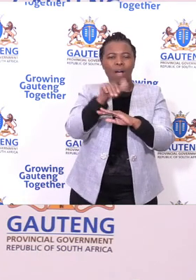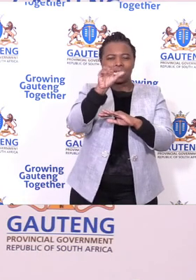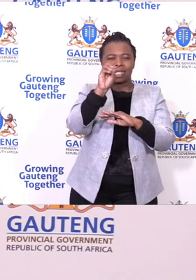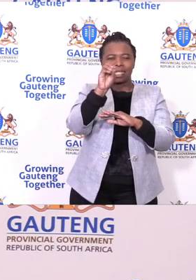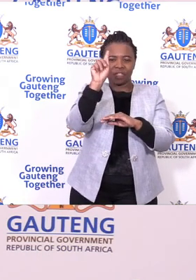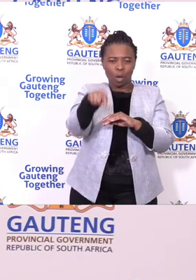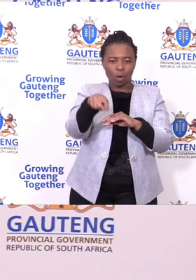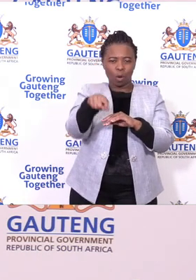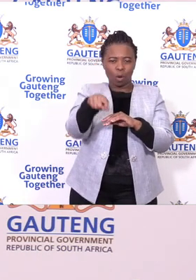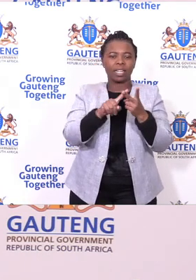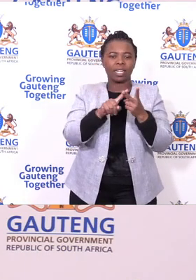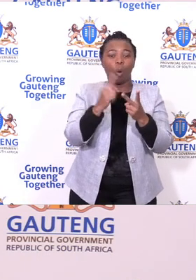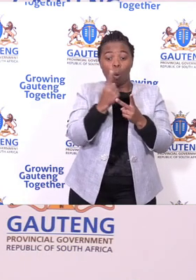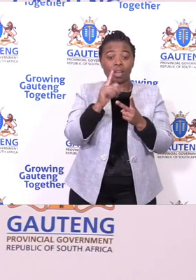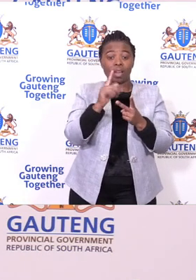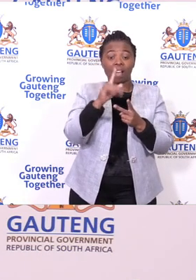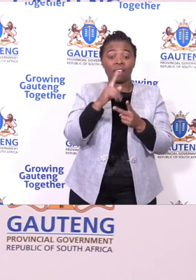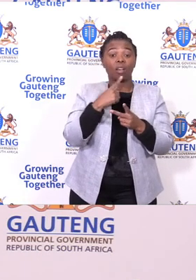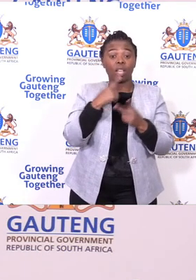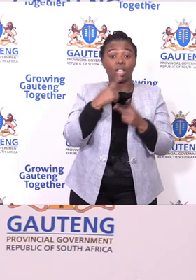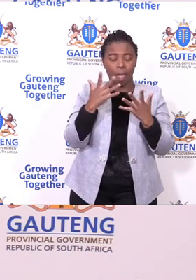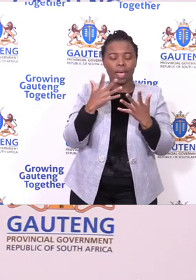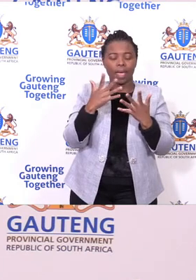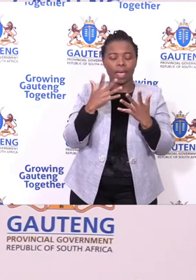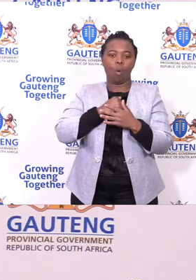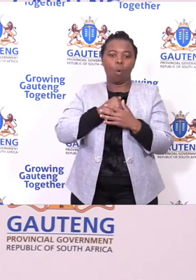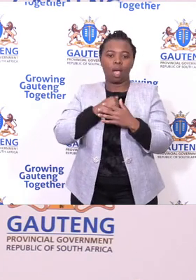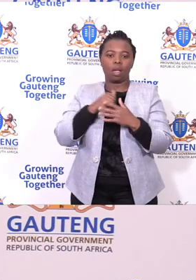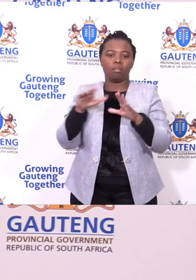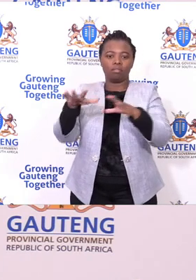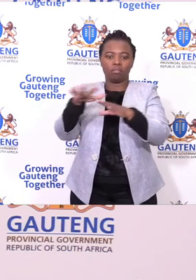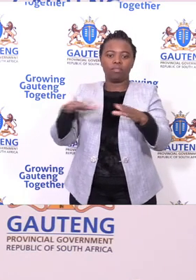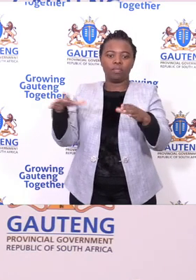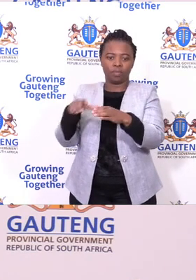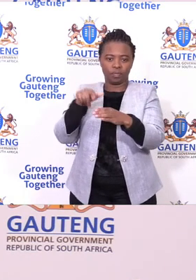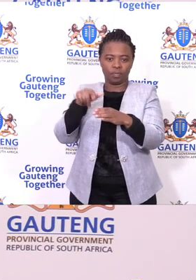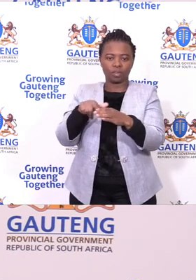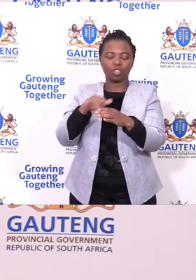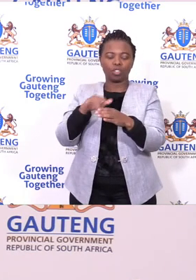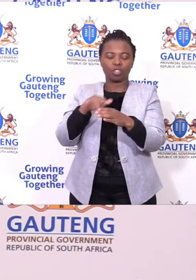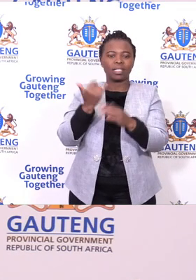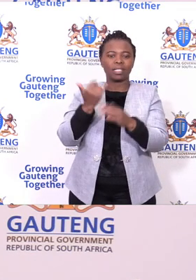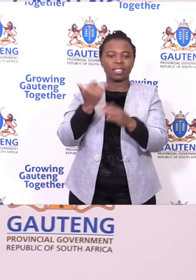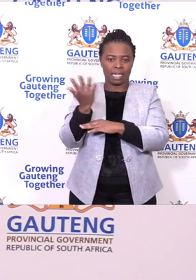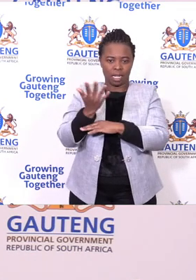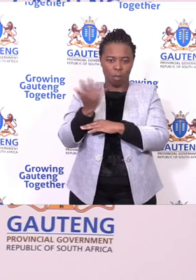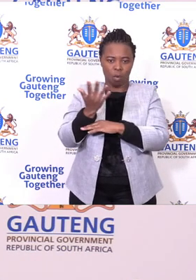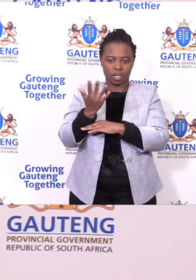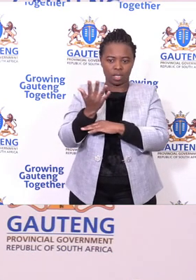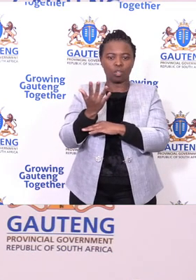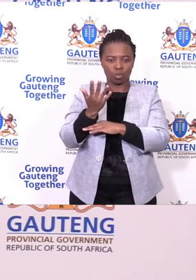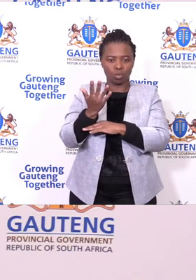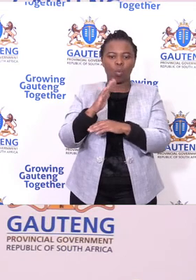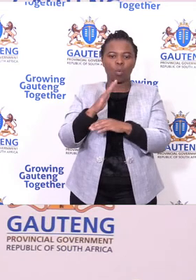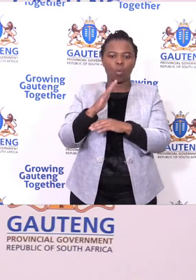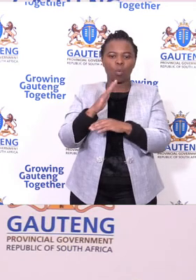that 5,000 is in our facilities, is just a bad testimony that the system, with its pressures,